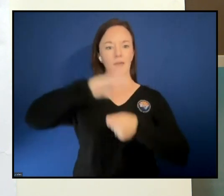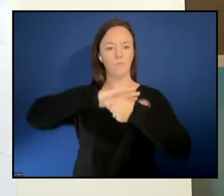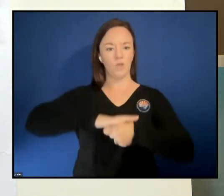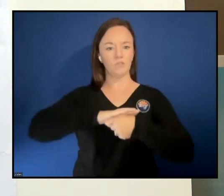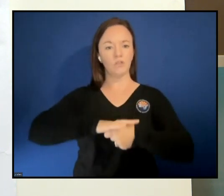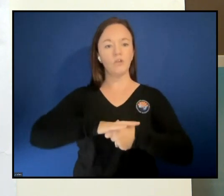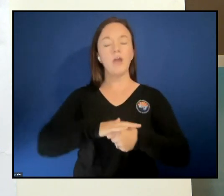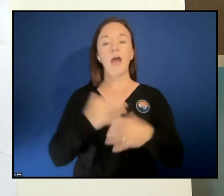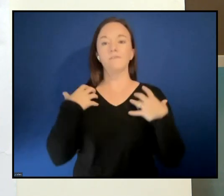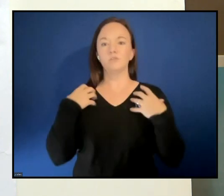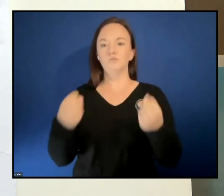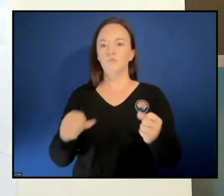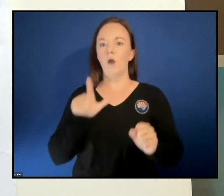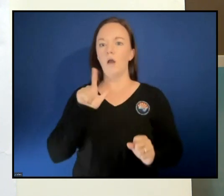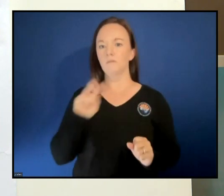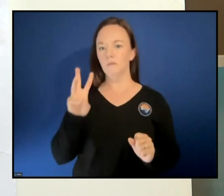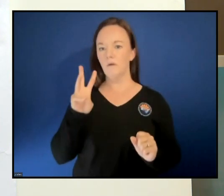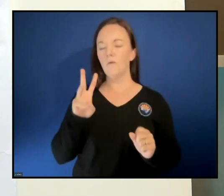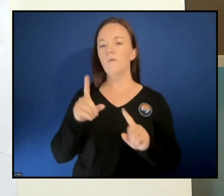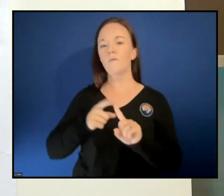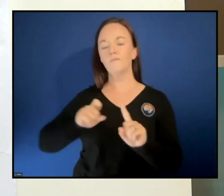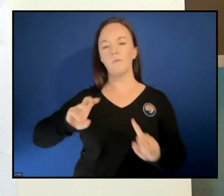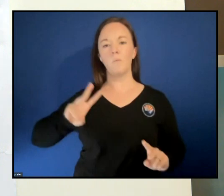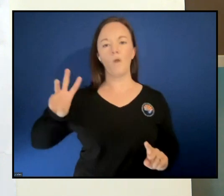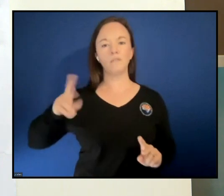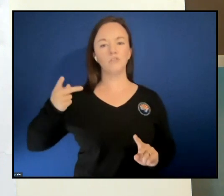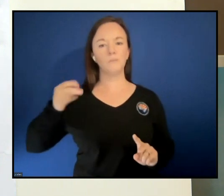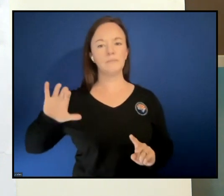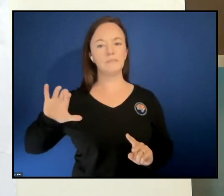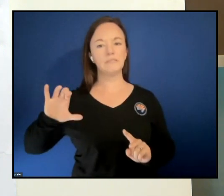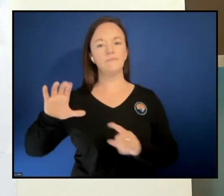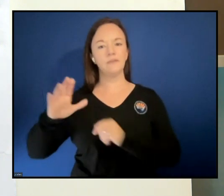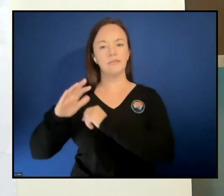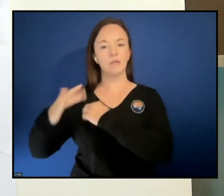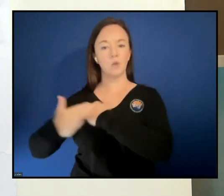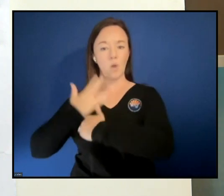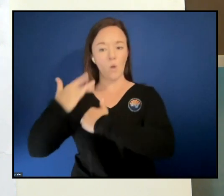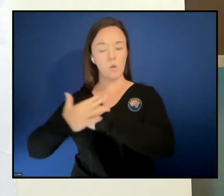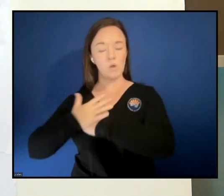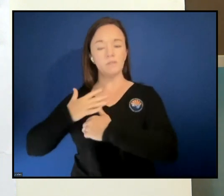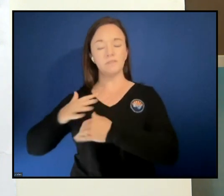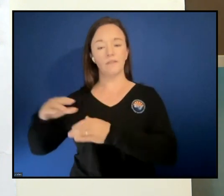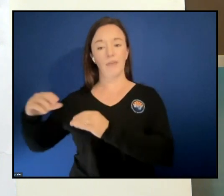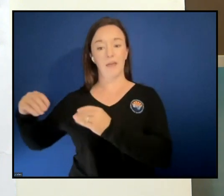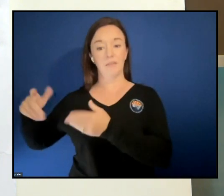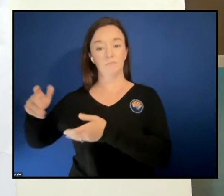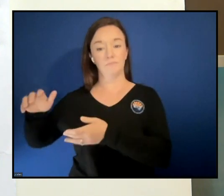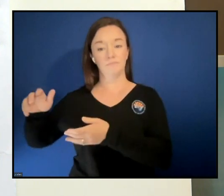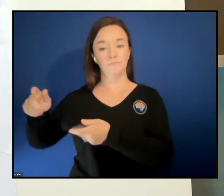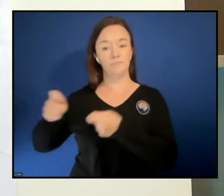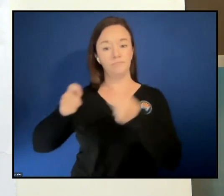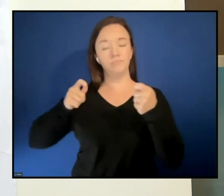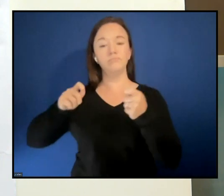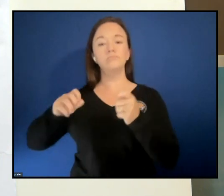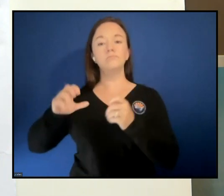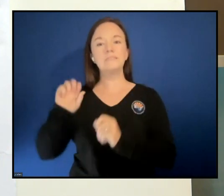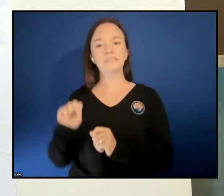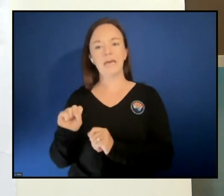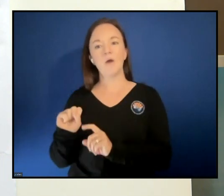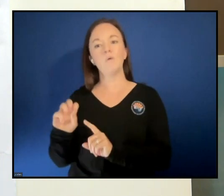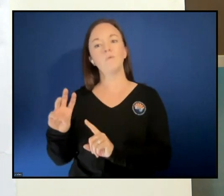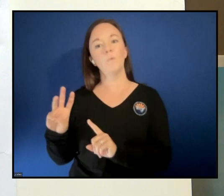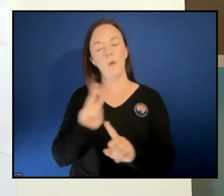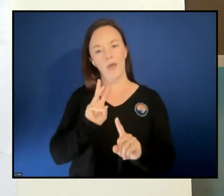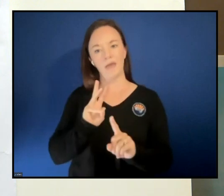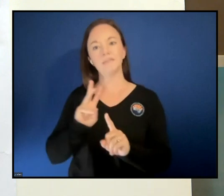western Pacific coast, and that's creating a southwest flow, and then the flow around the high pressure creates more of a southeast flow. So